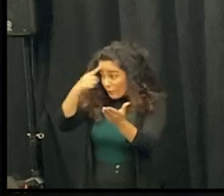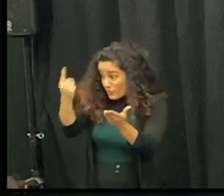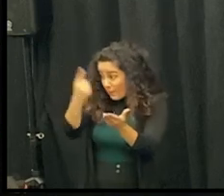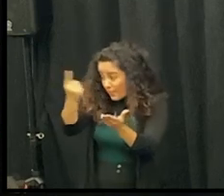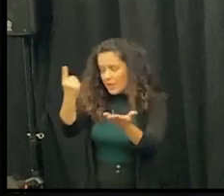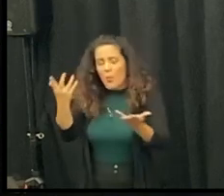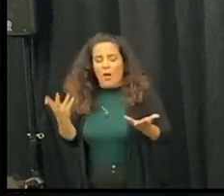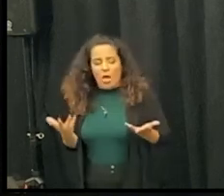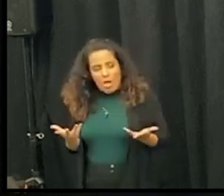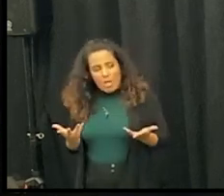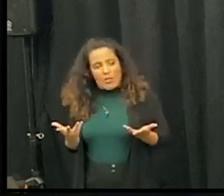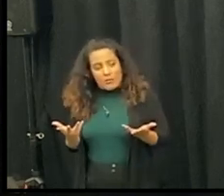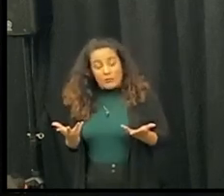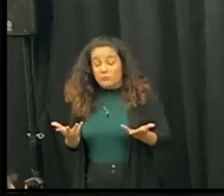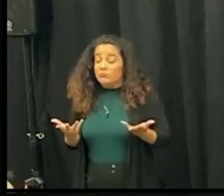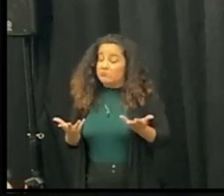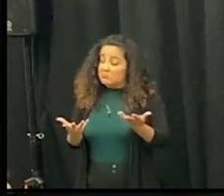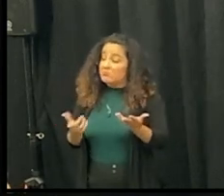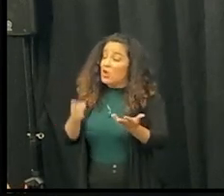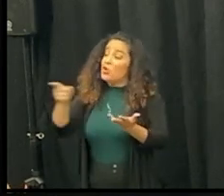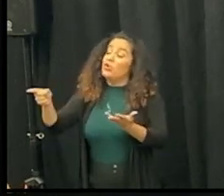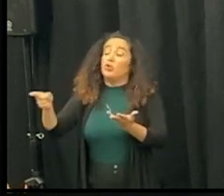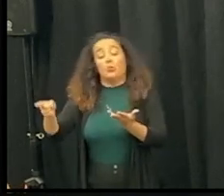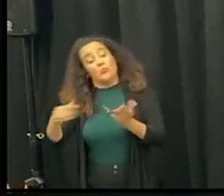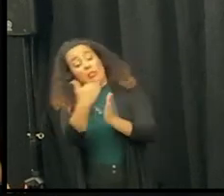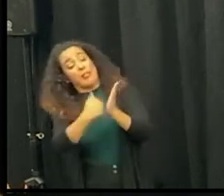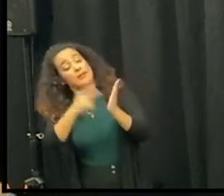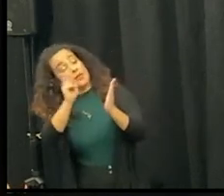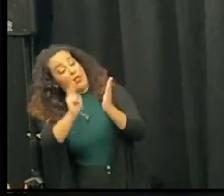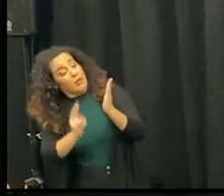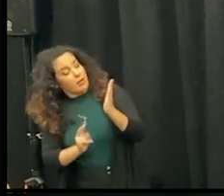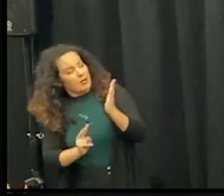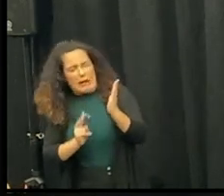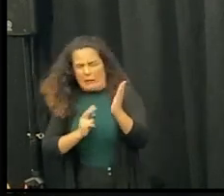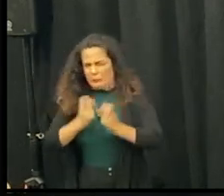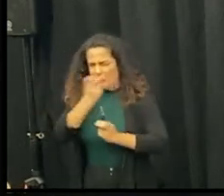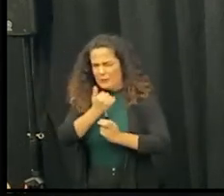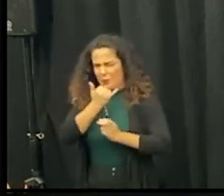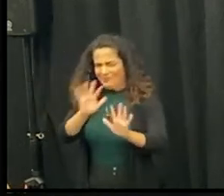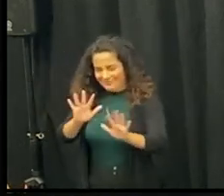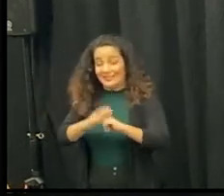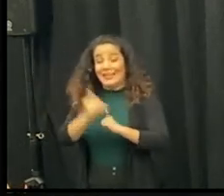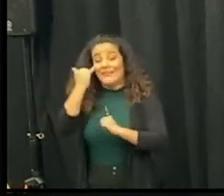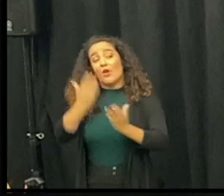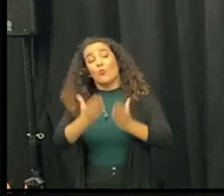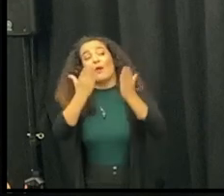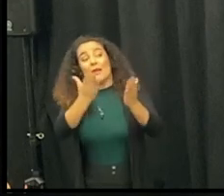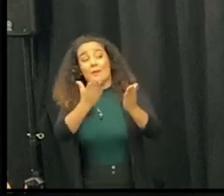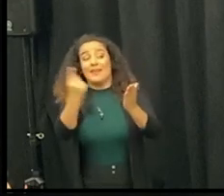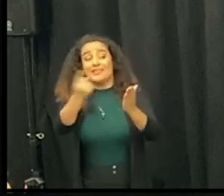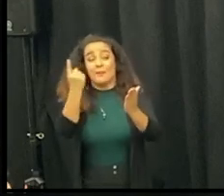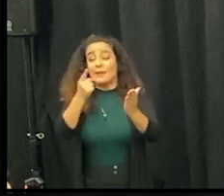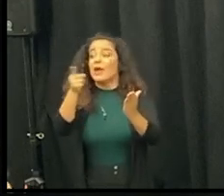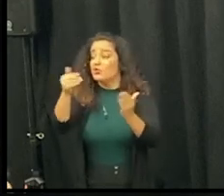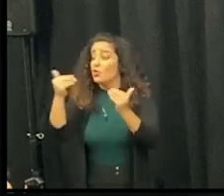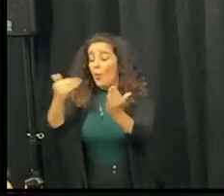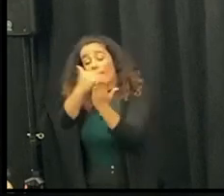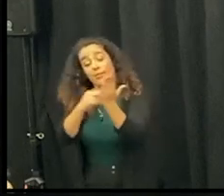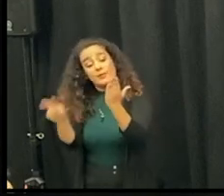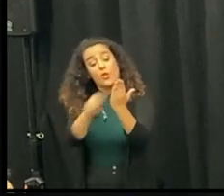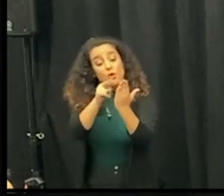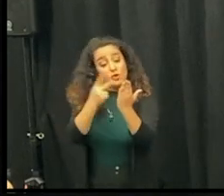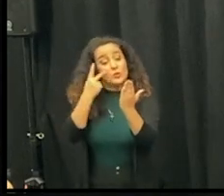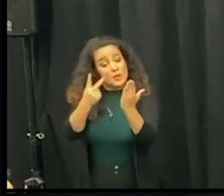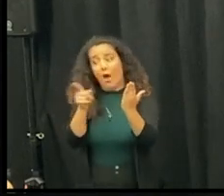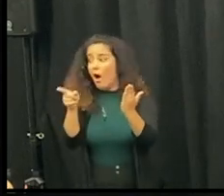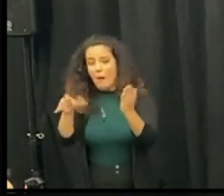then you go look me up, I'm getting the pronouns wrong, but if I recommend somebody for something and you go look that person up and they're in the Maestra directory,